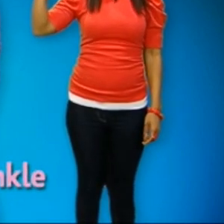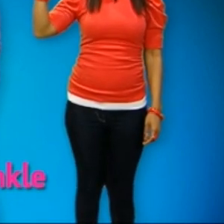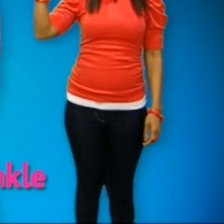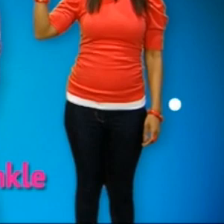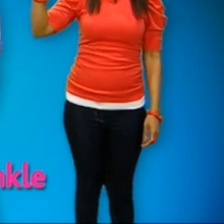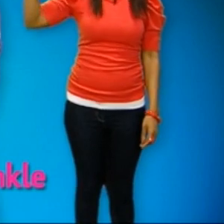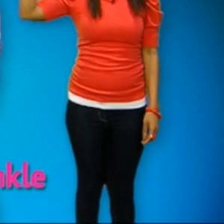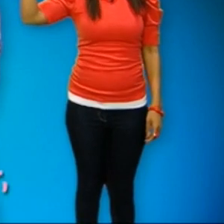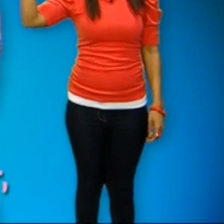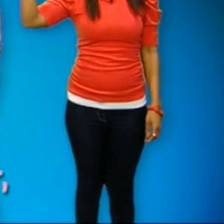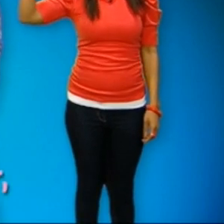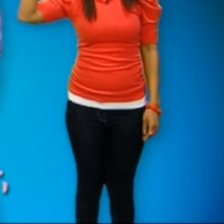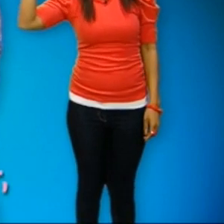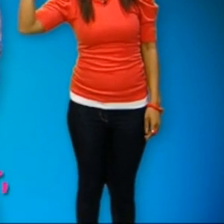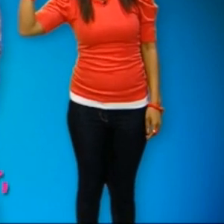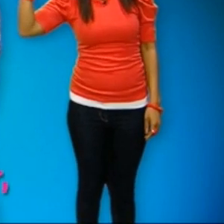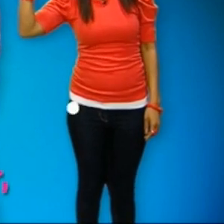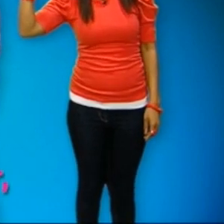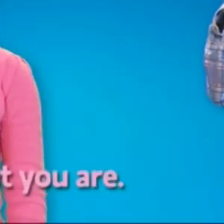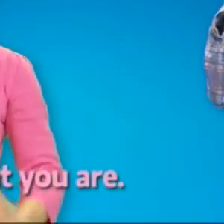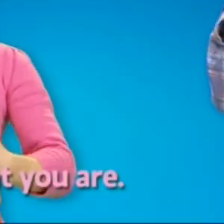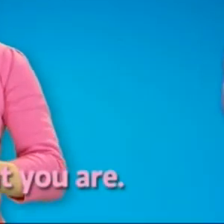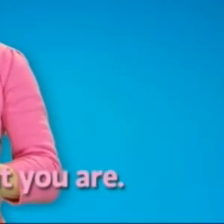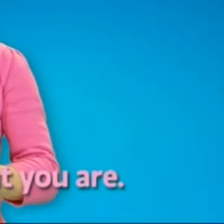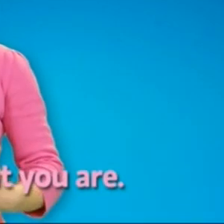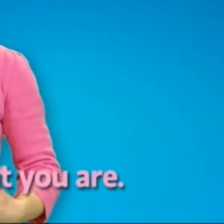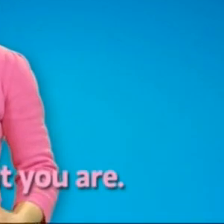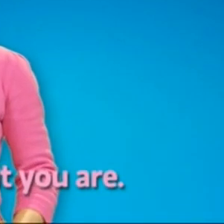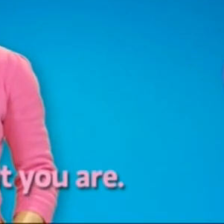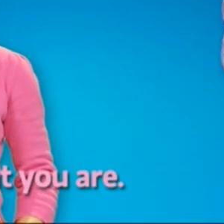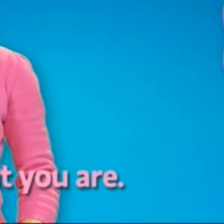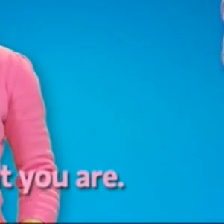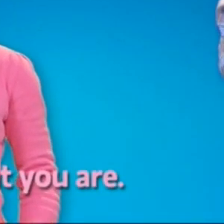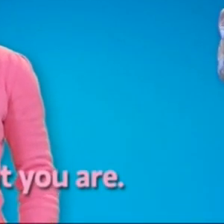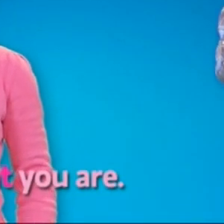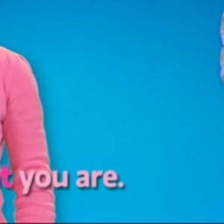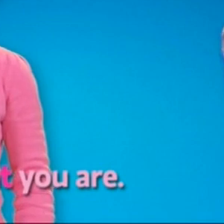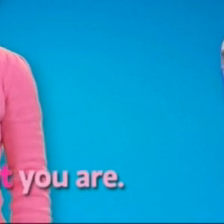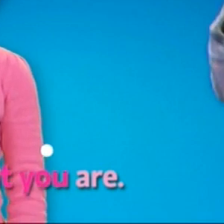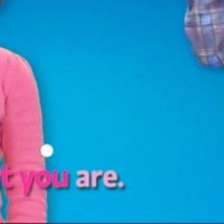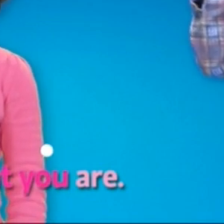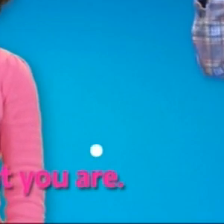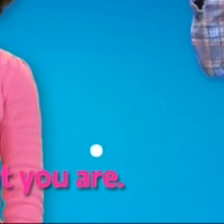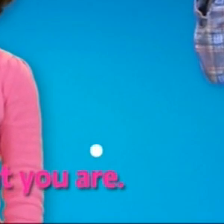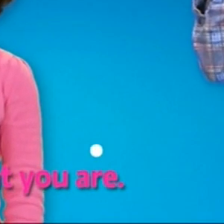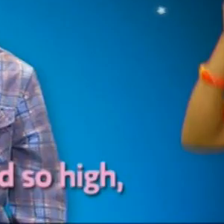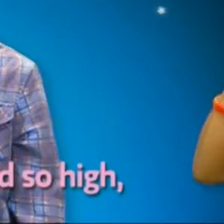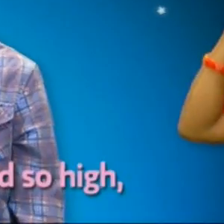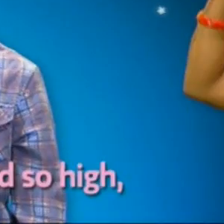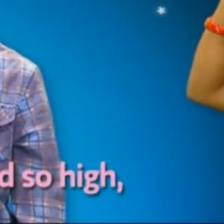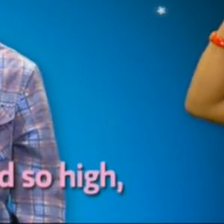Twinkle, twinkle, little star. How I wonder what you